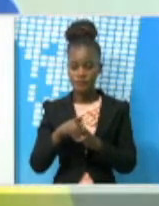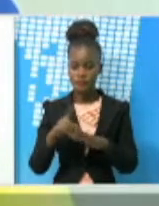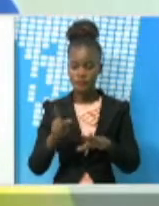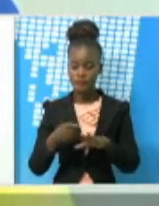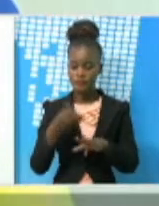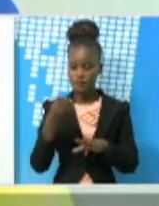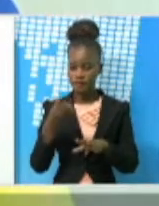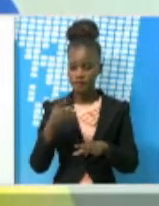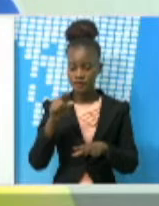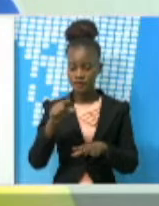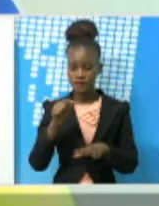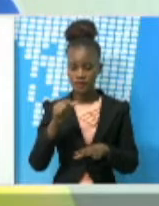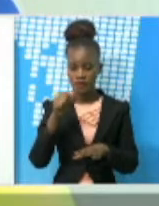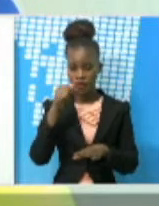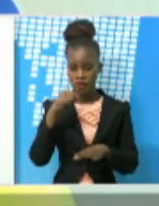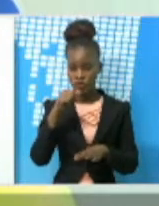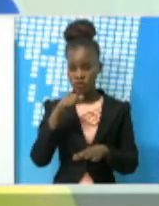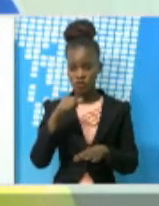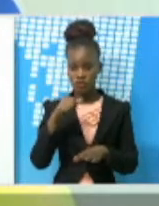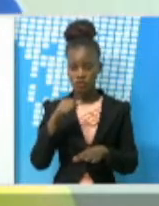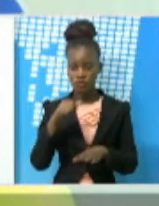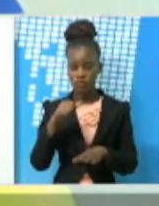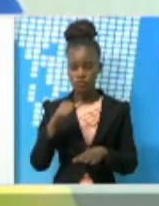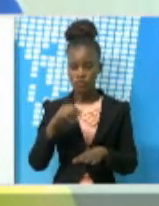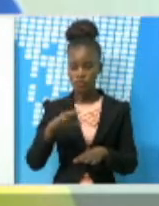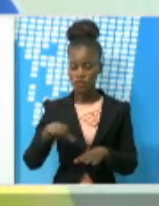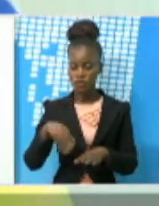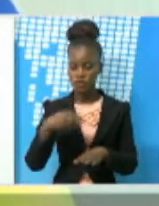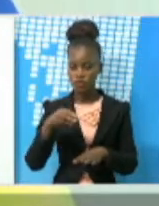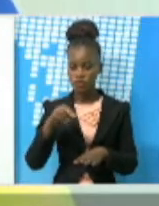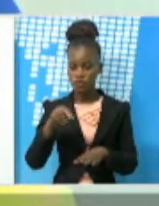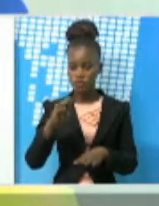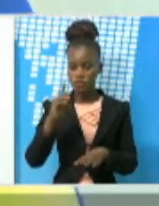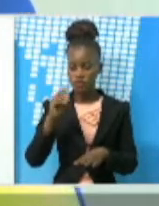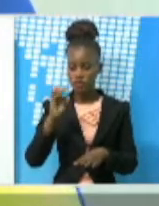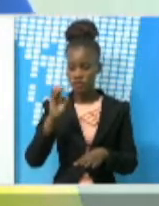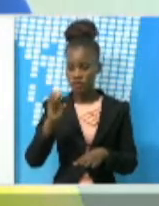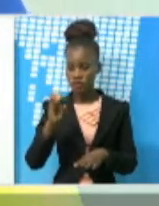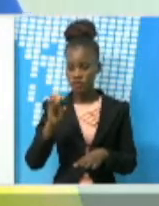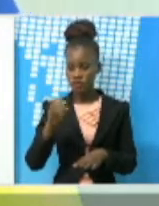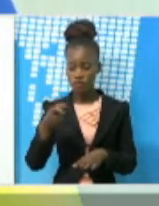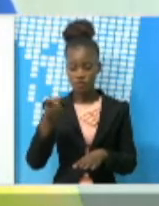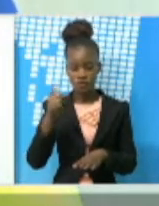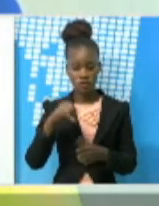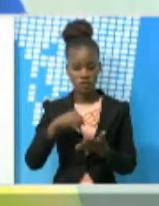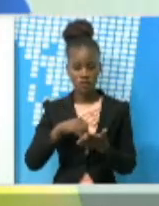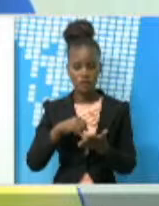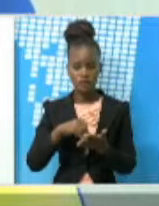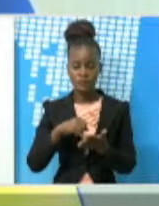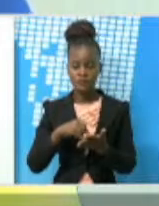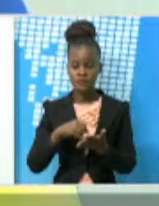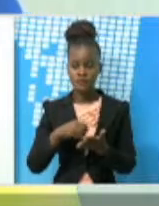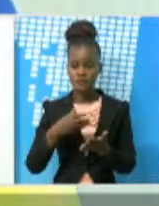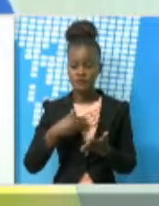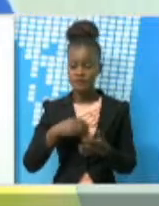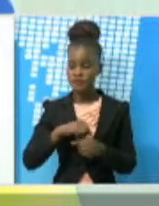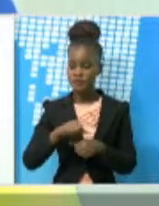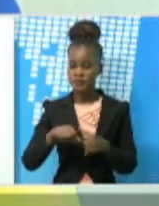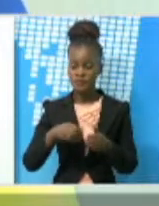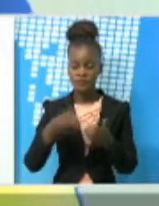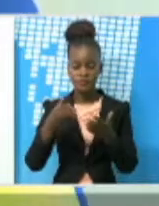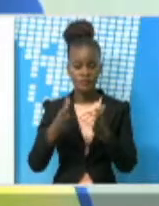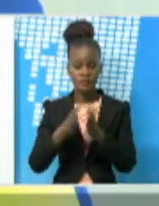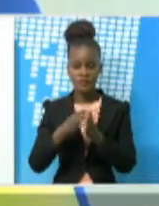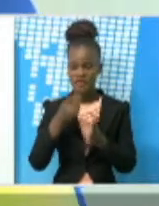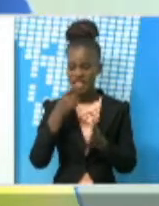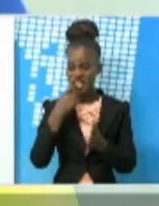the private sector take on from there. How does UDC categorize its strategic projects? I've heard about Mutuma, the cotton,